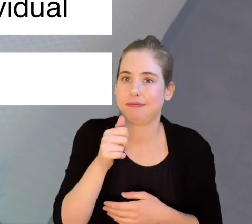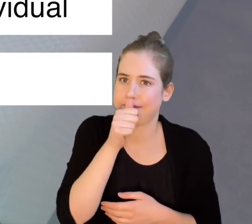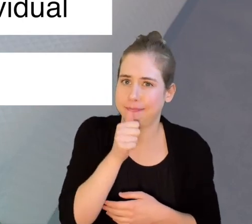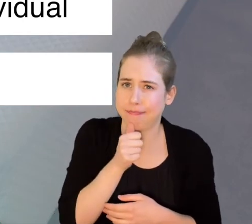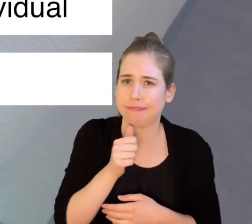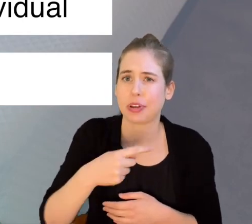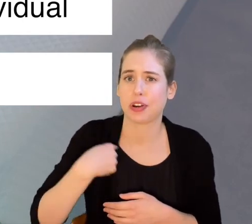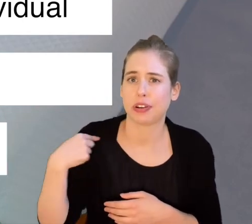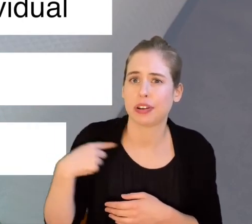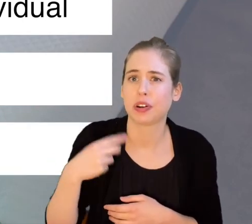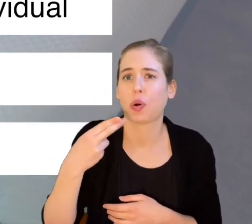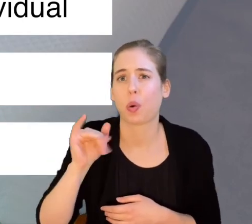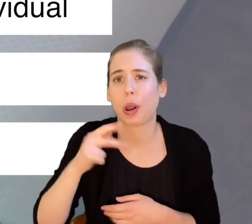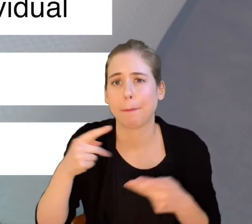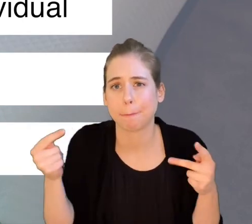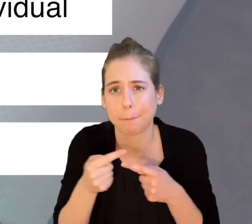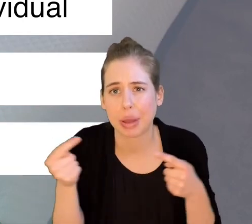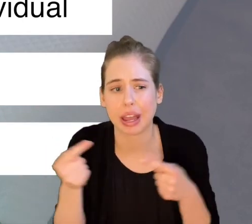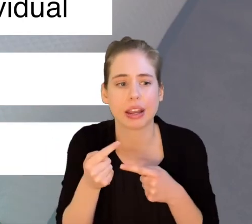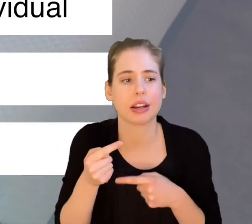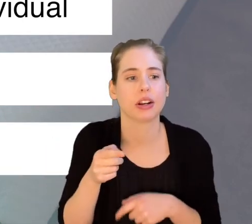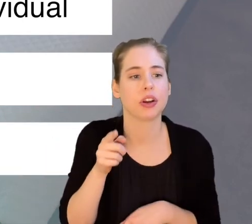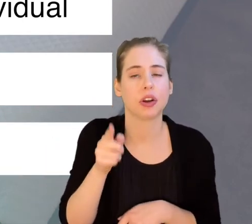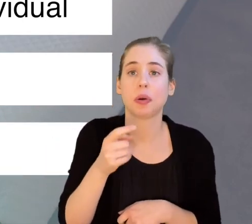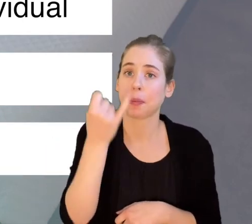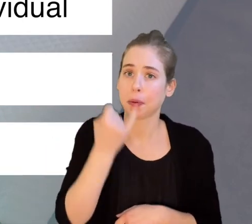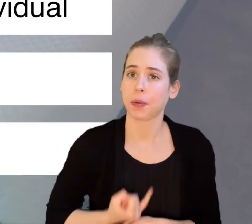mattress, or you're on a budget.